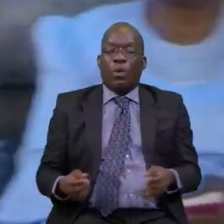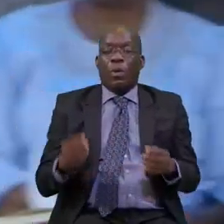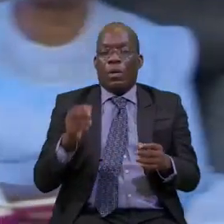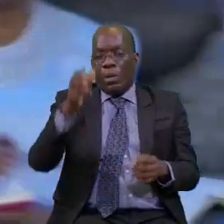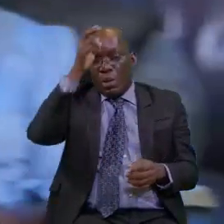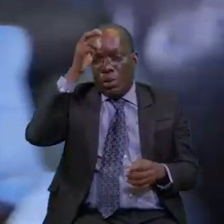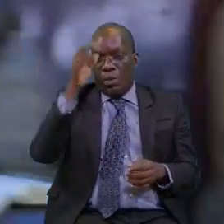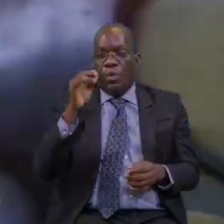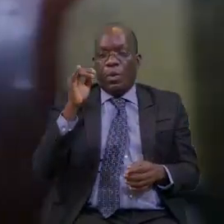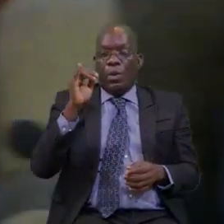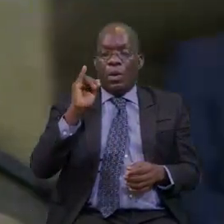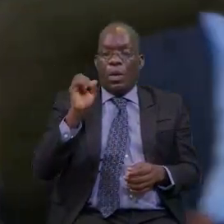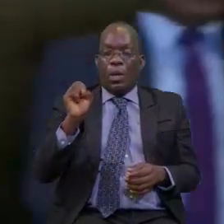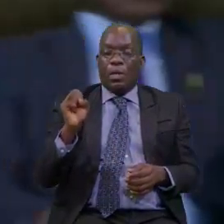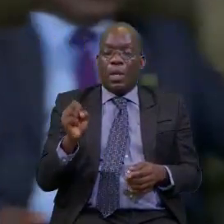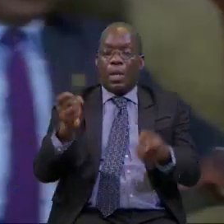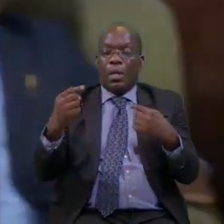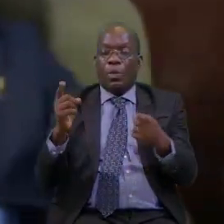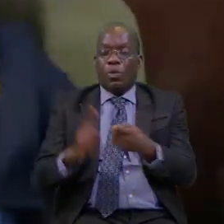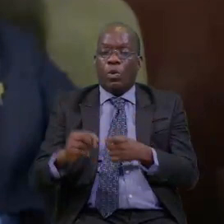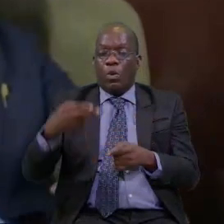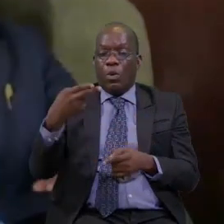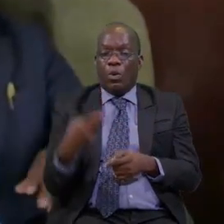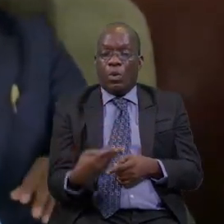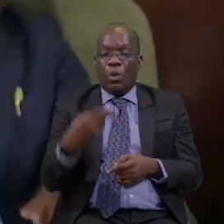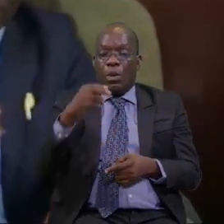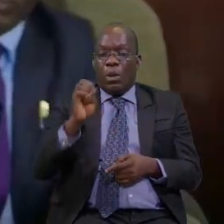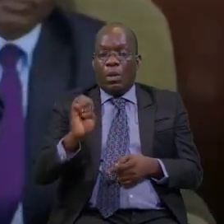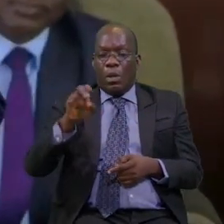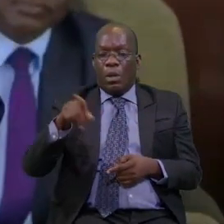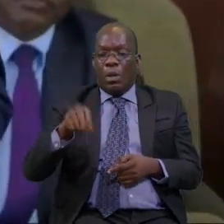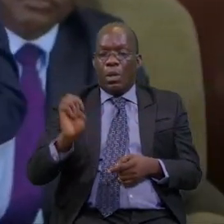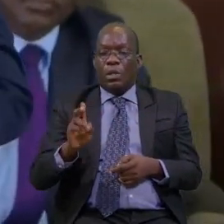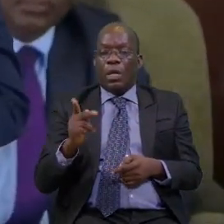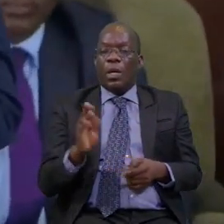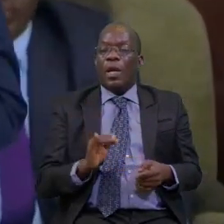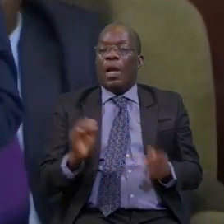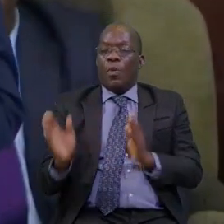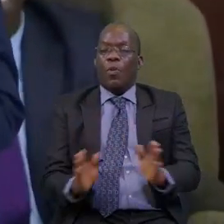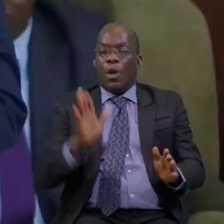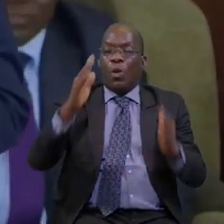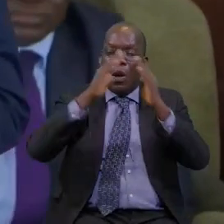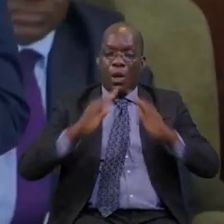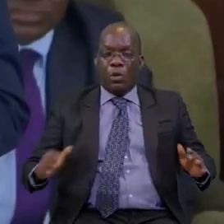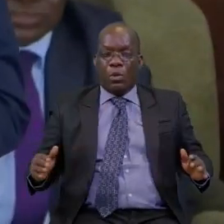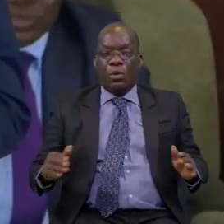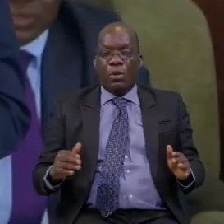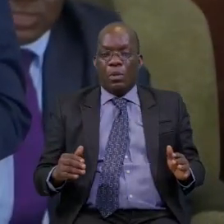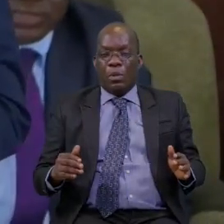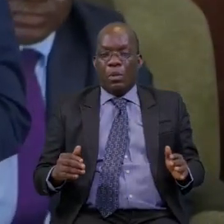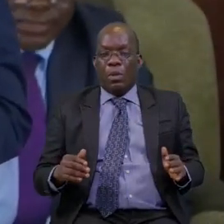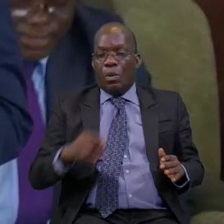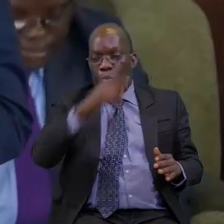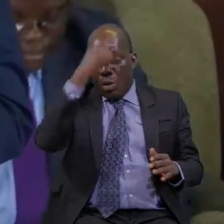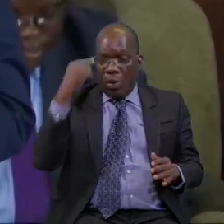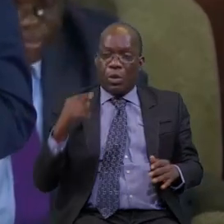the story in the Bible. And he said, Ezekiel, set your house in order because you will